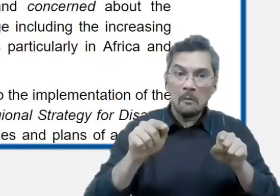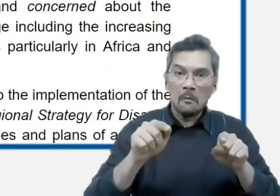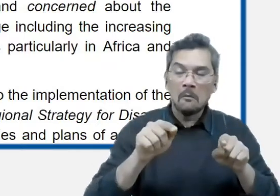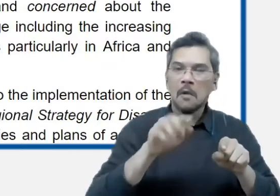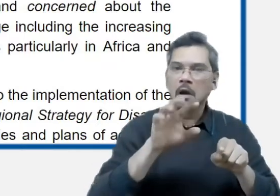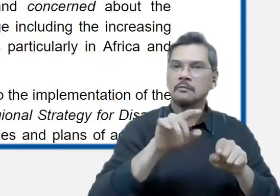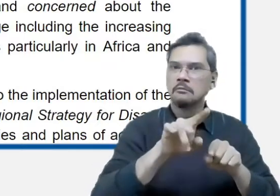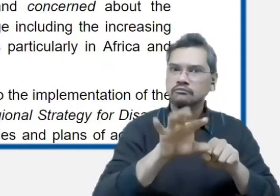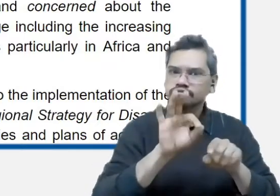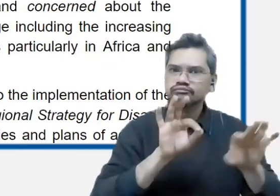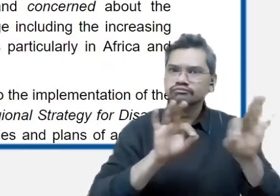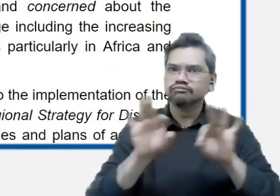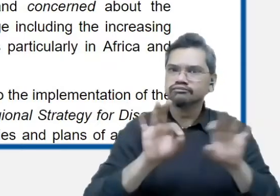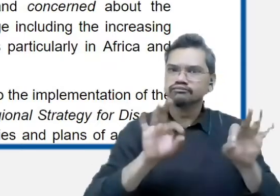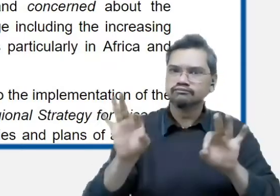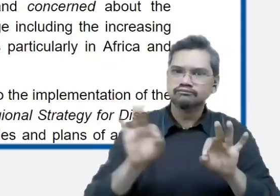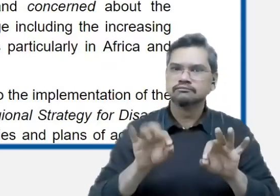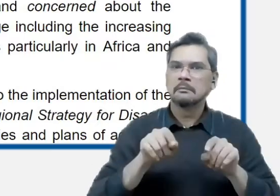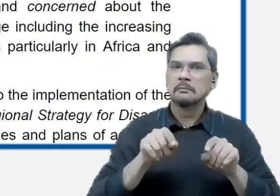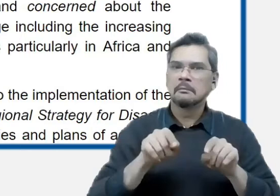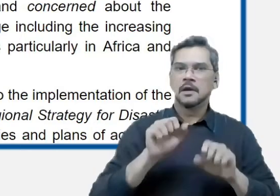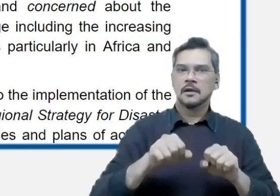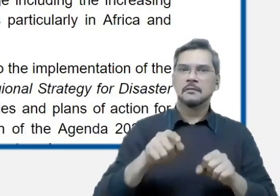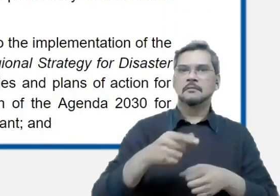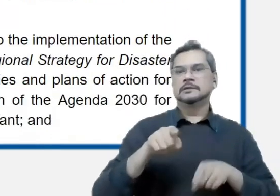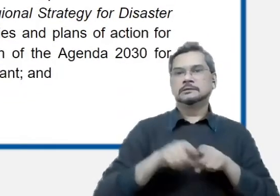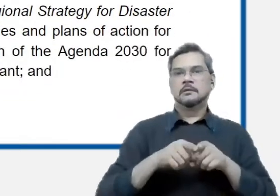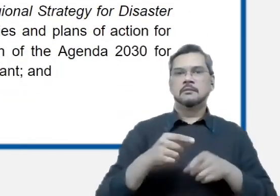framework and its 7 global targets by 2030.